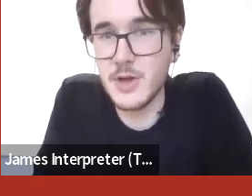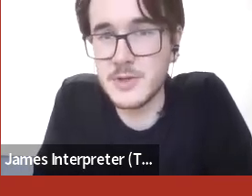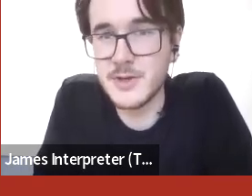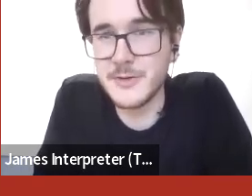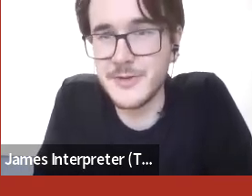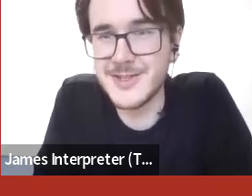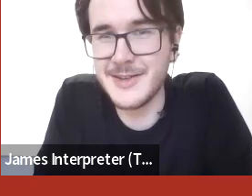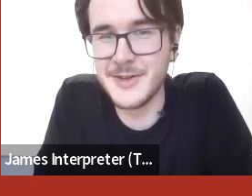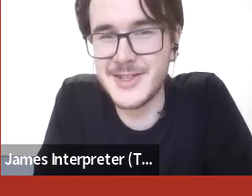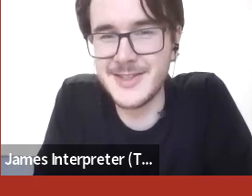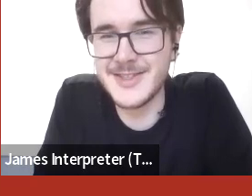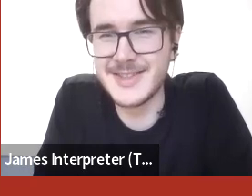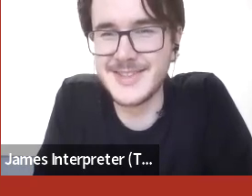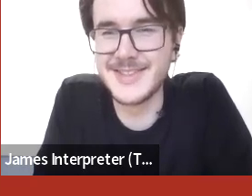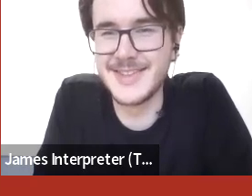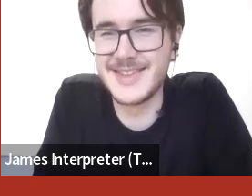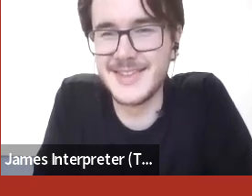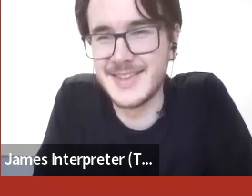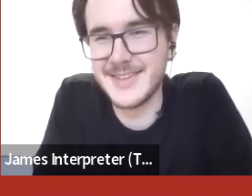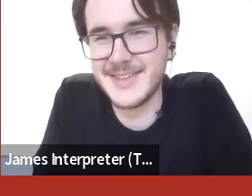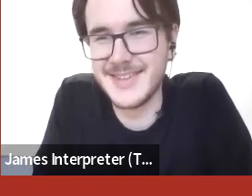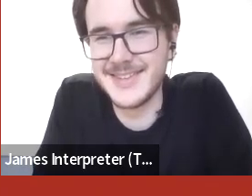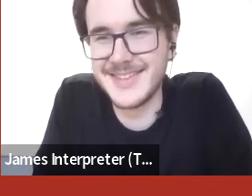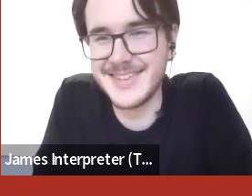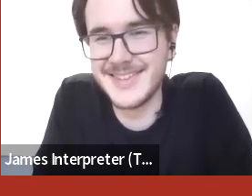So who wants to go first? Any volunteers?